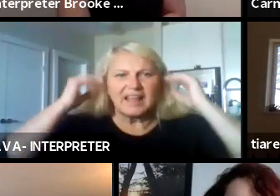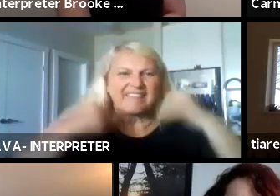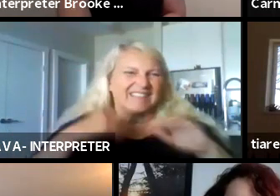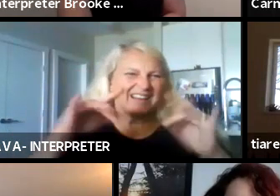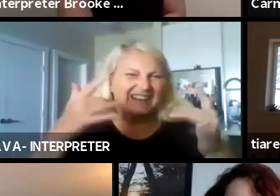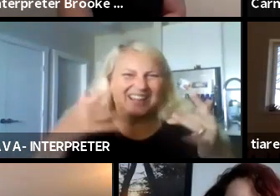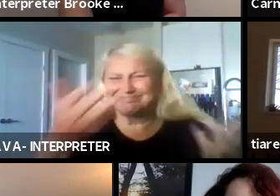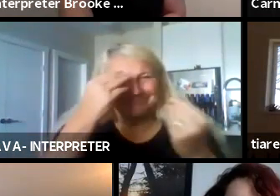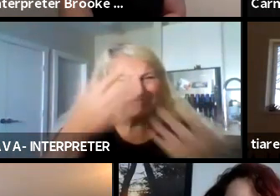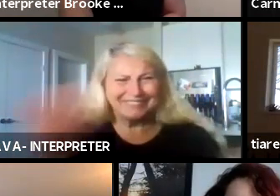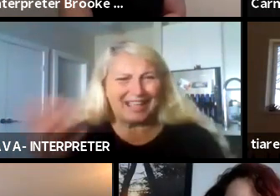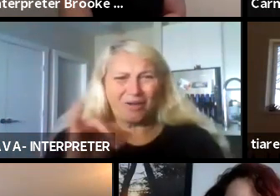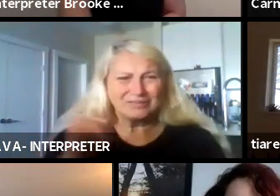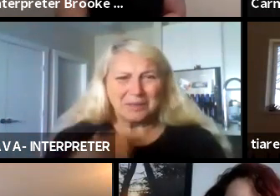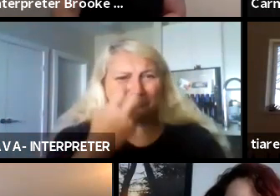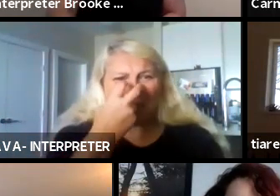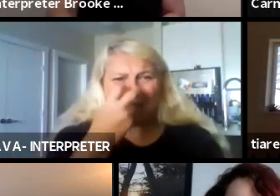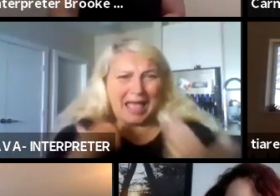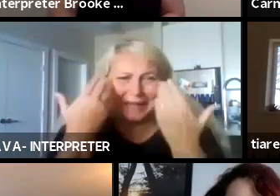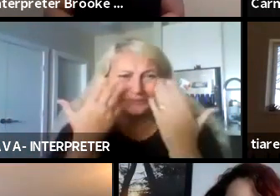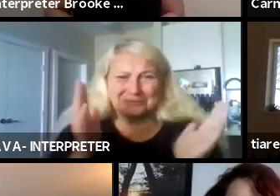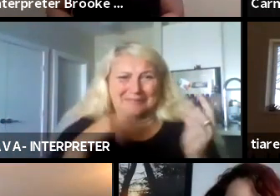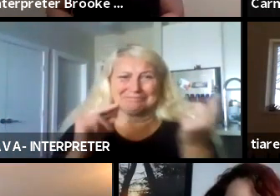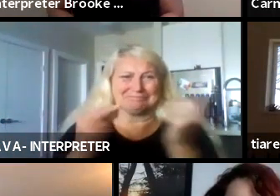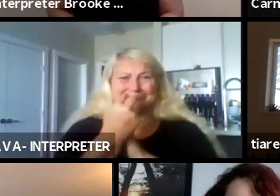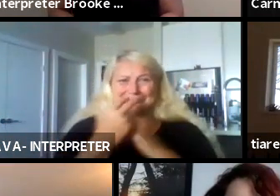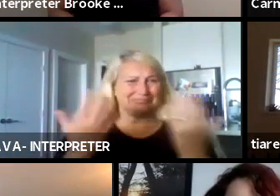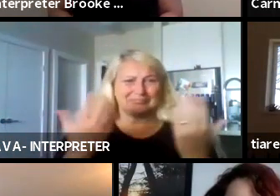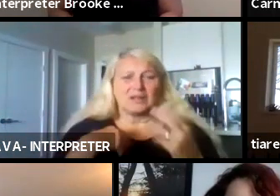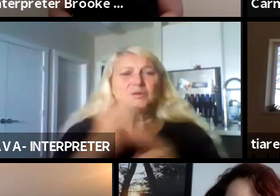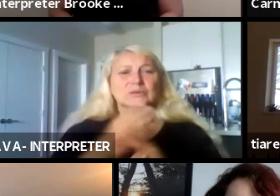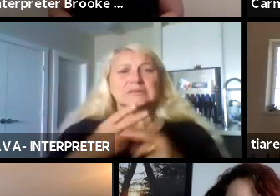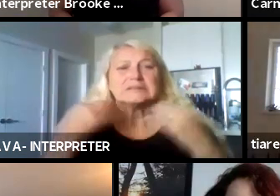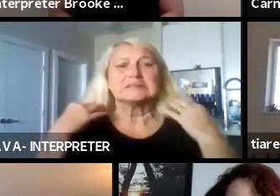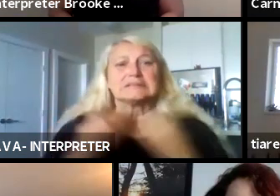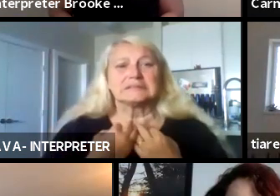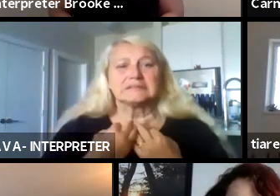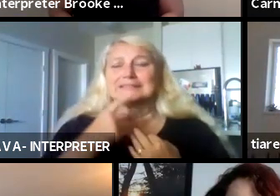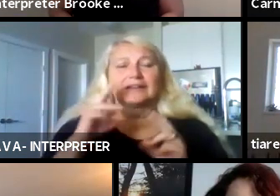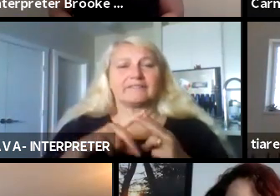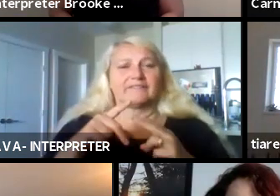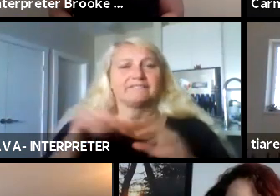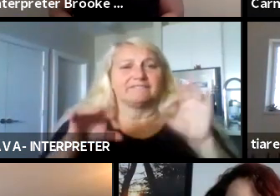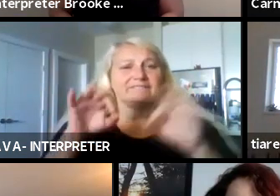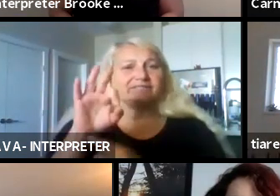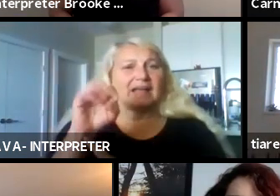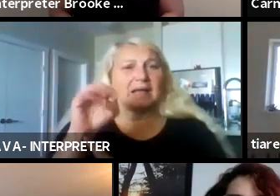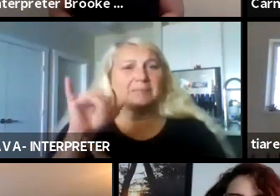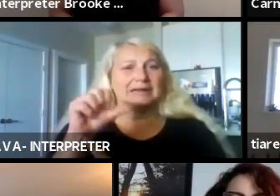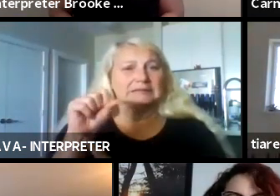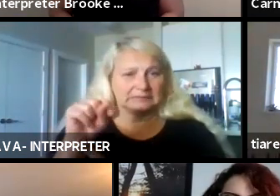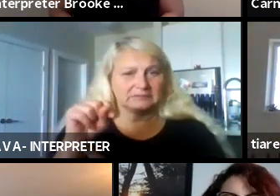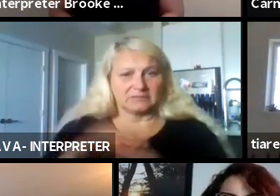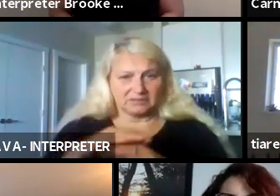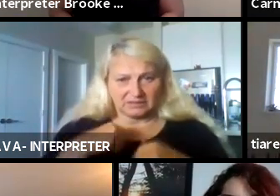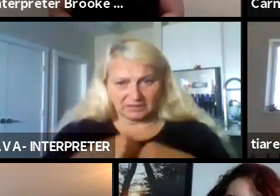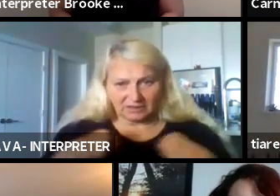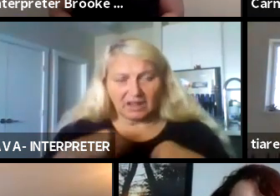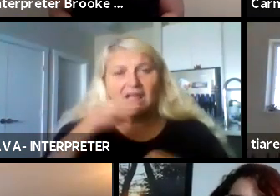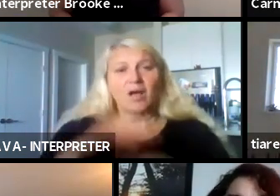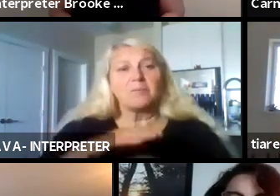I'm blind also. That should be said. I'm wearing a necklace that says feminist in Braille. And on my wall, you might see a Pulp